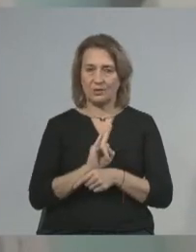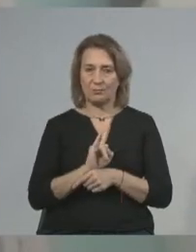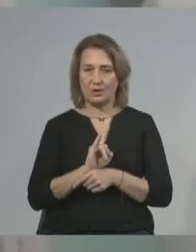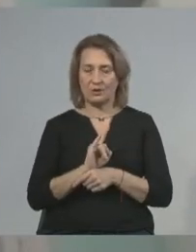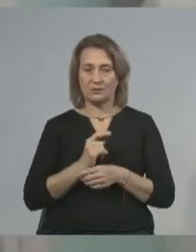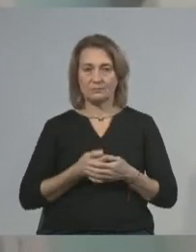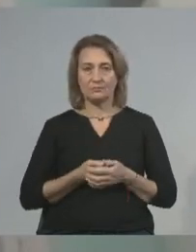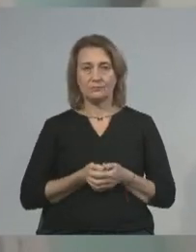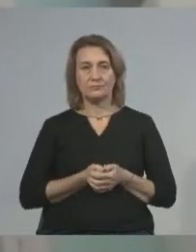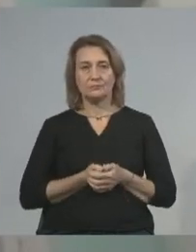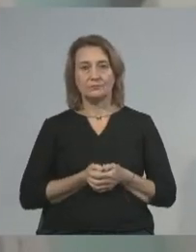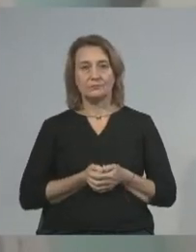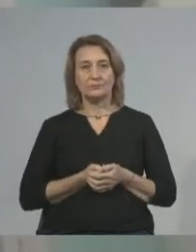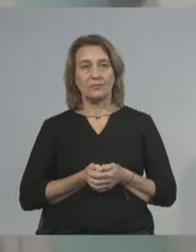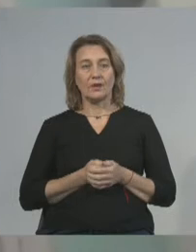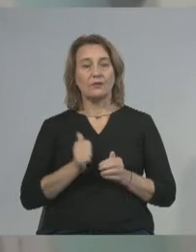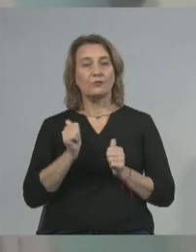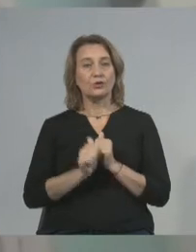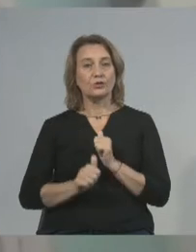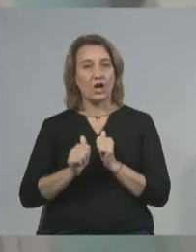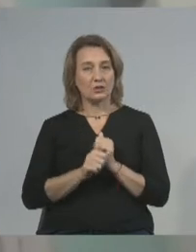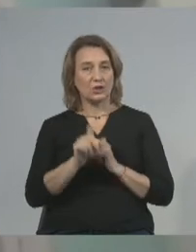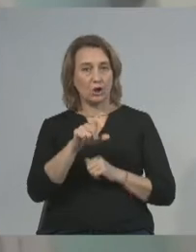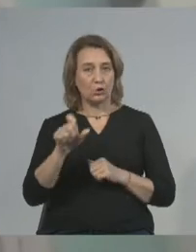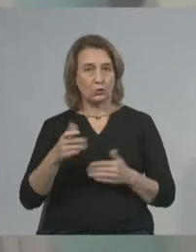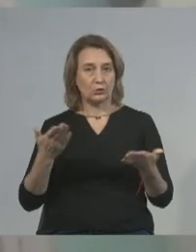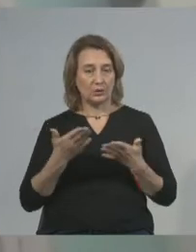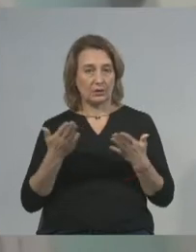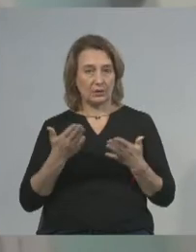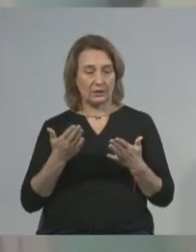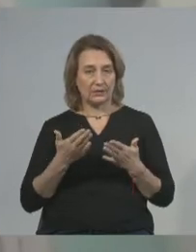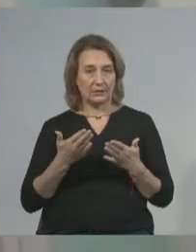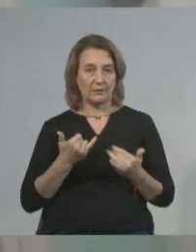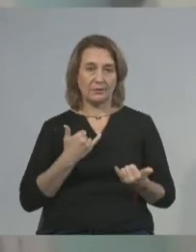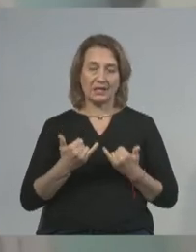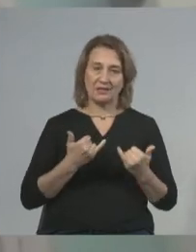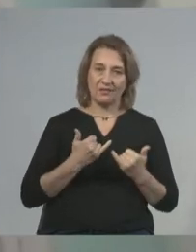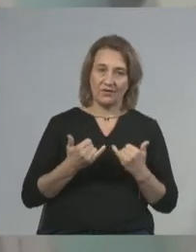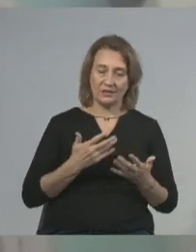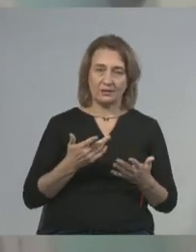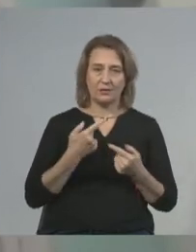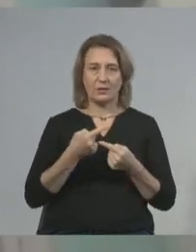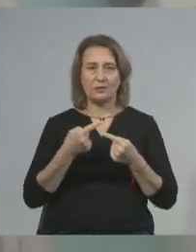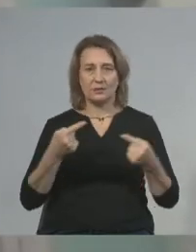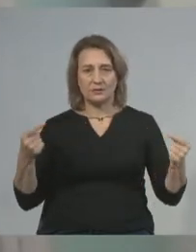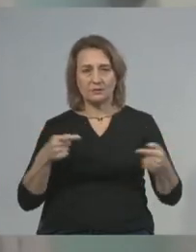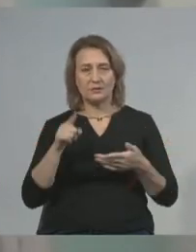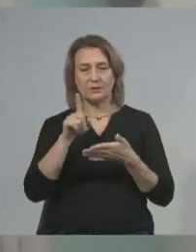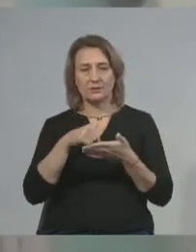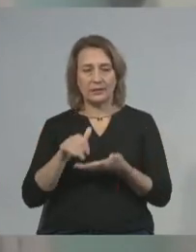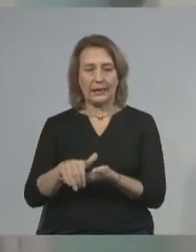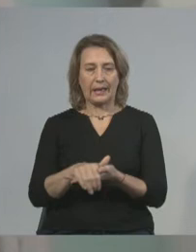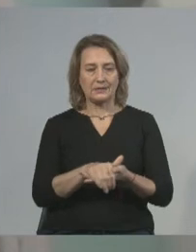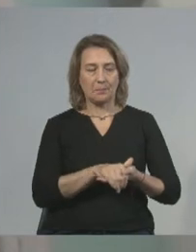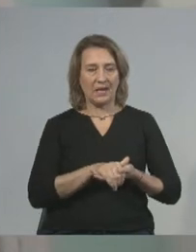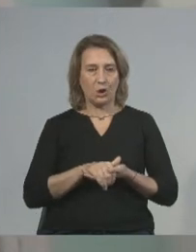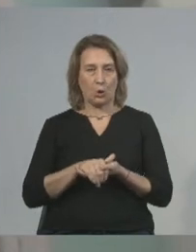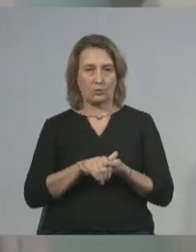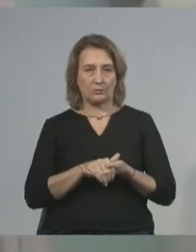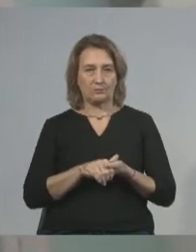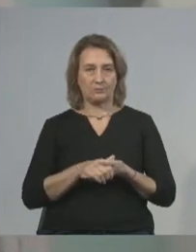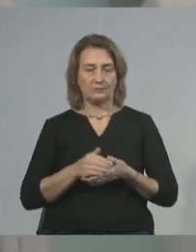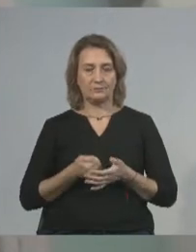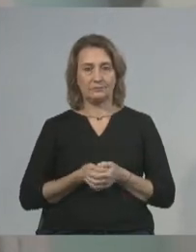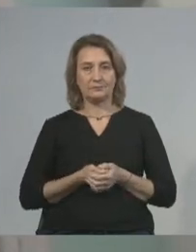religious uh very conservative type of of people and this is very handy uh for for for